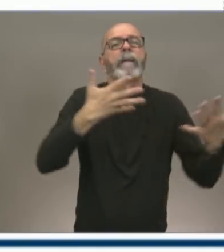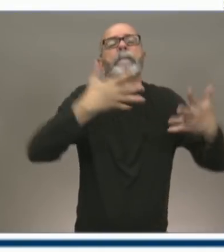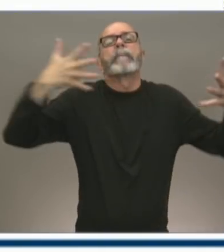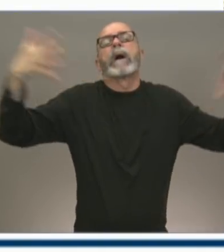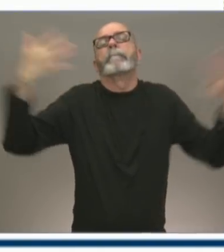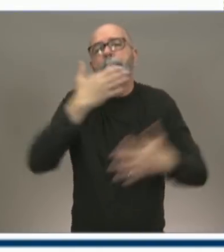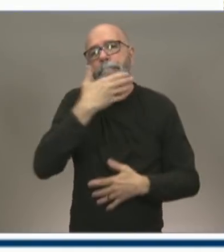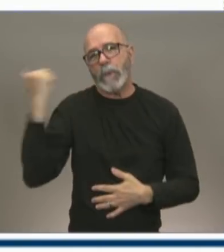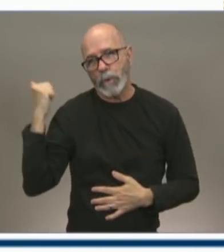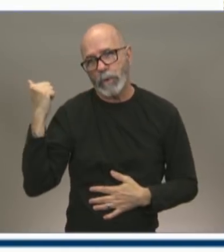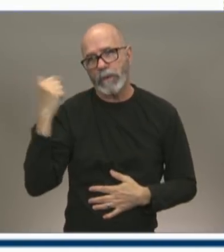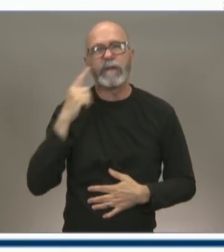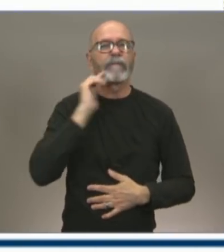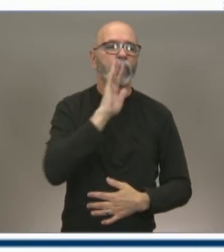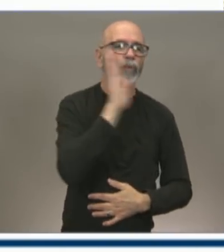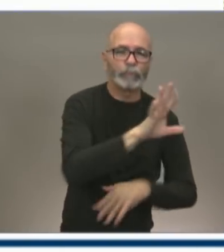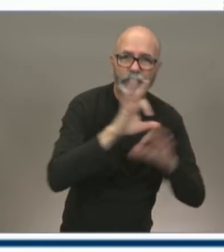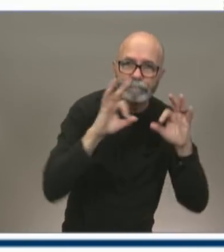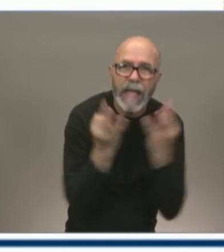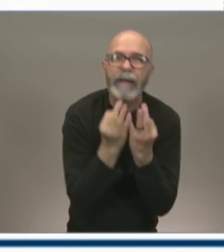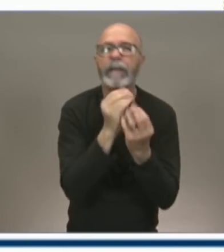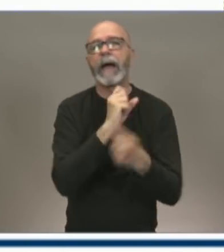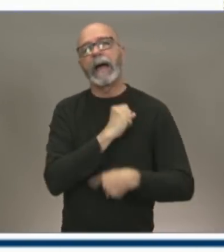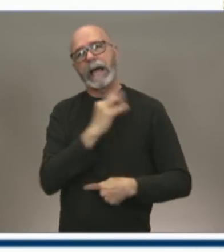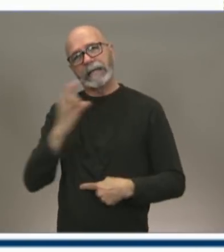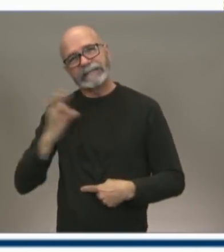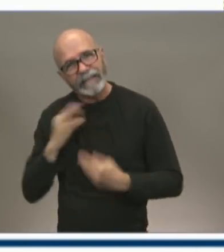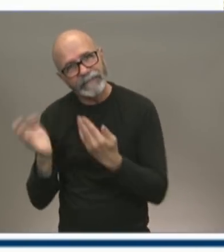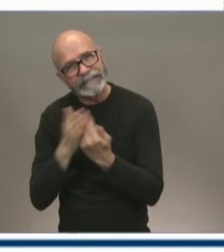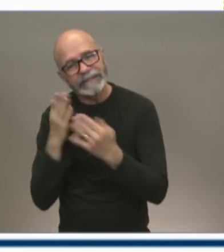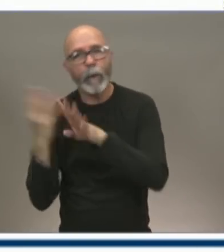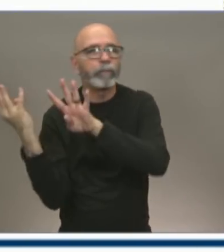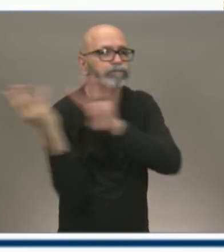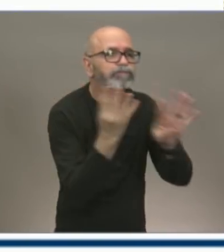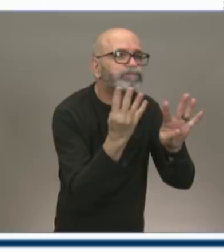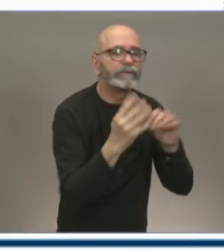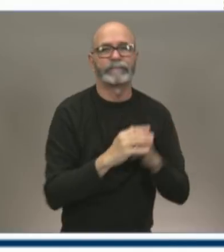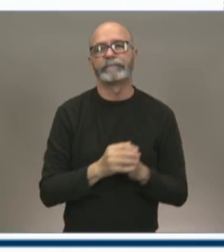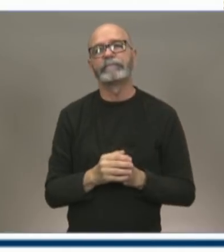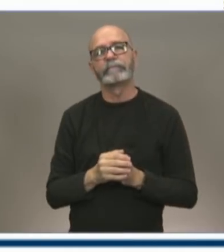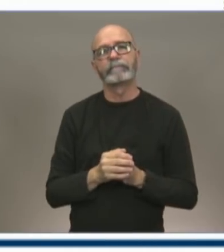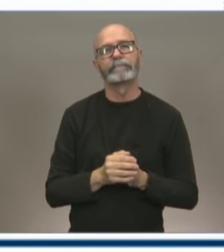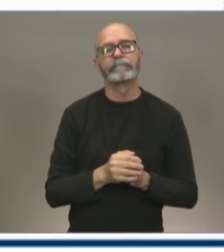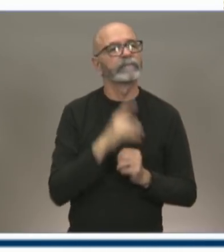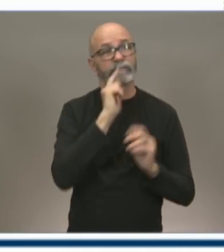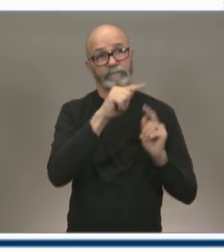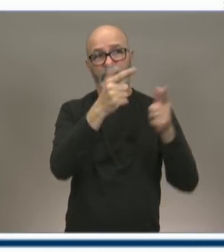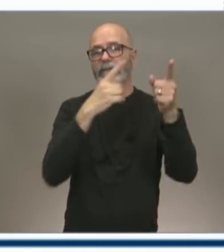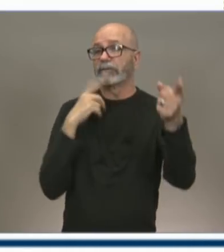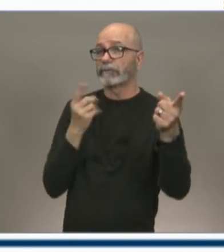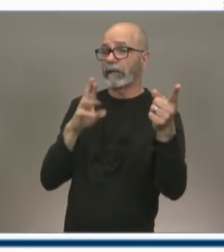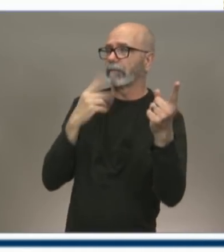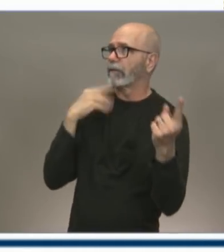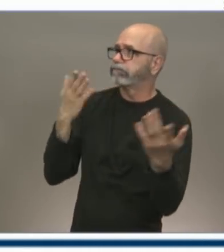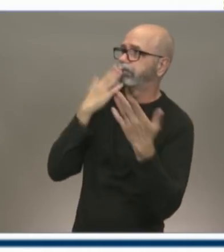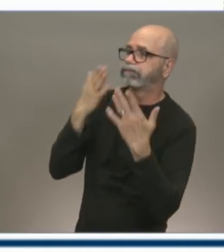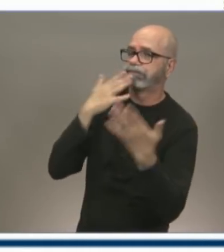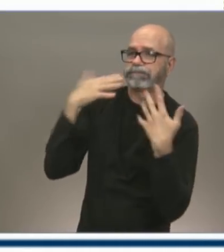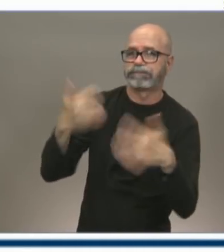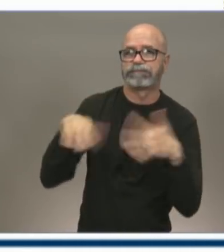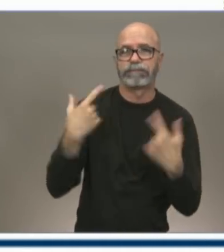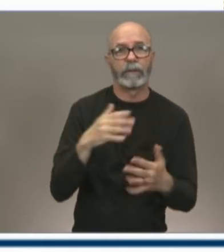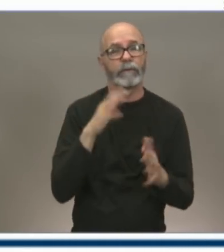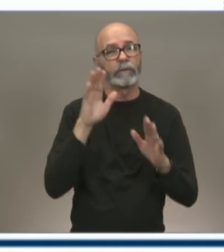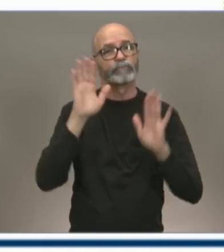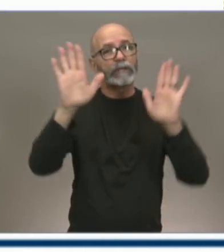staff. Dr. Strang. Thank you, Premier. That's really wonderful news. Another day with only 1 case reported